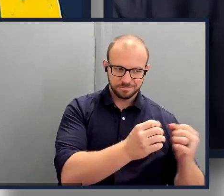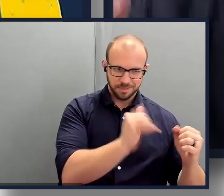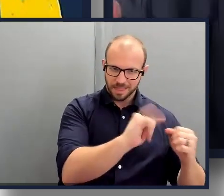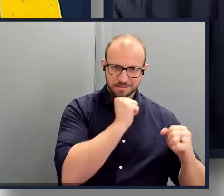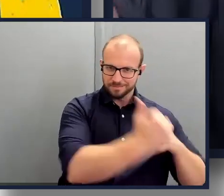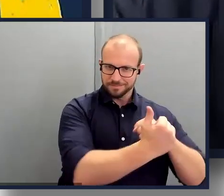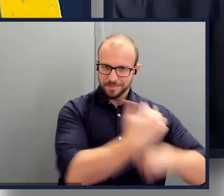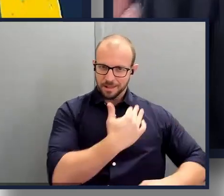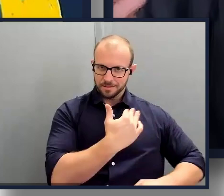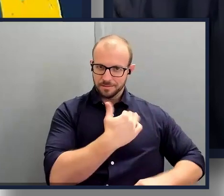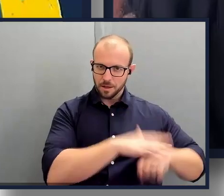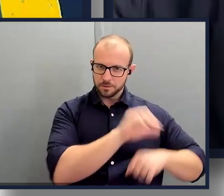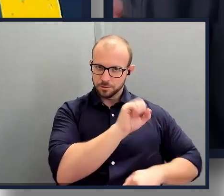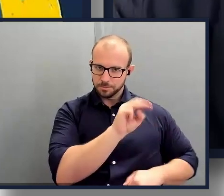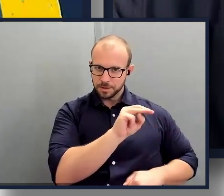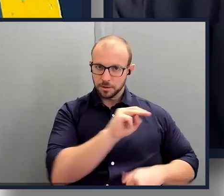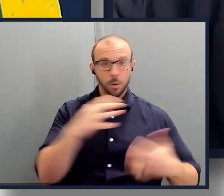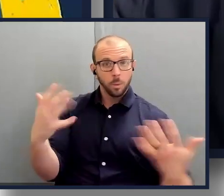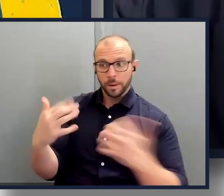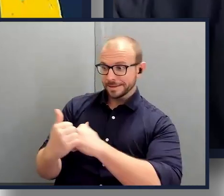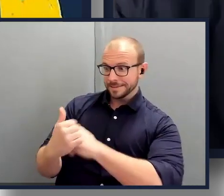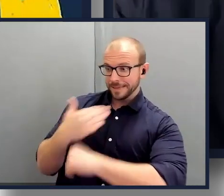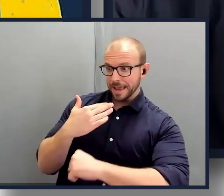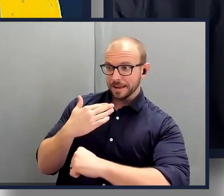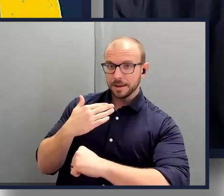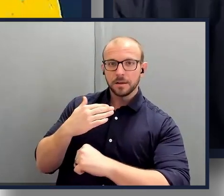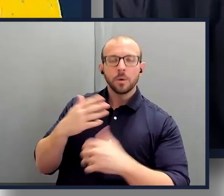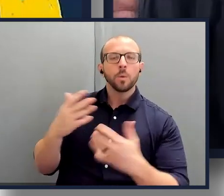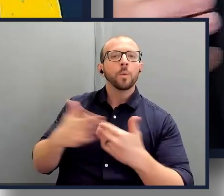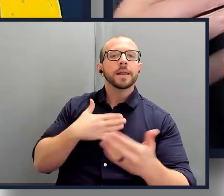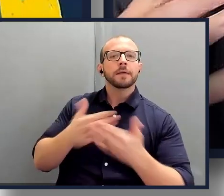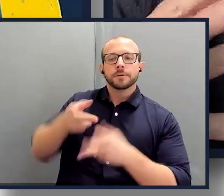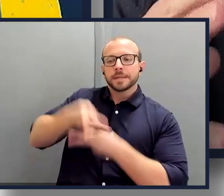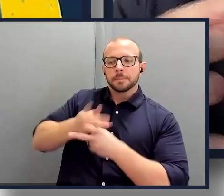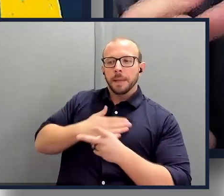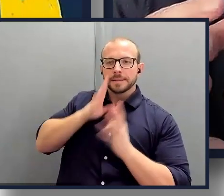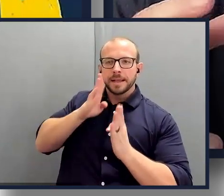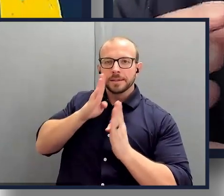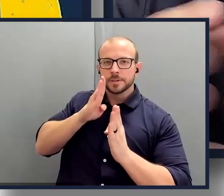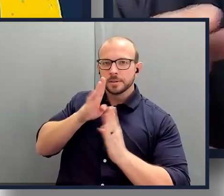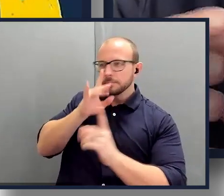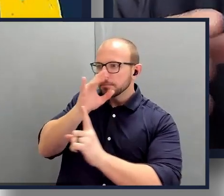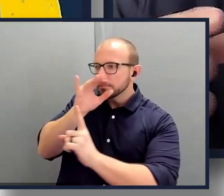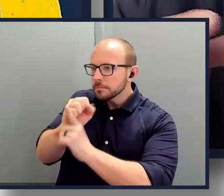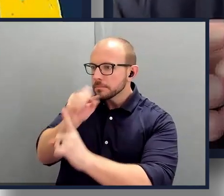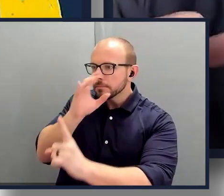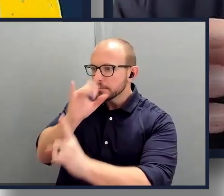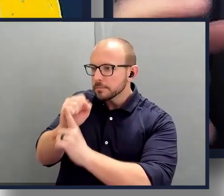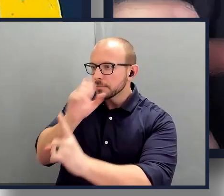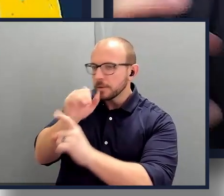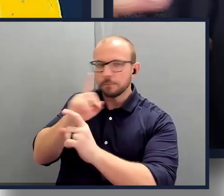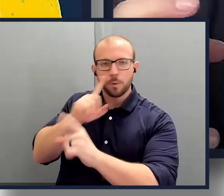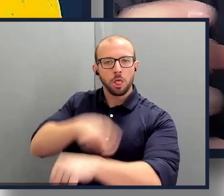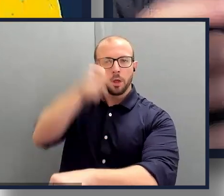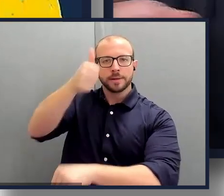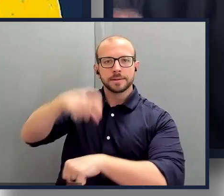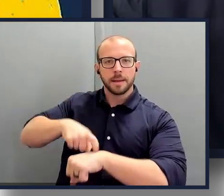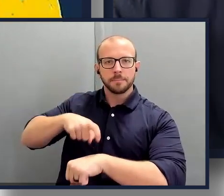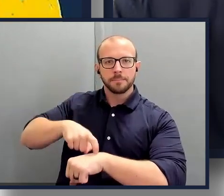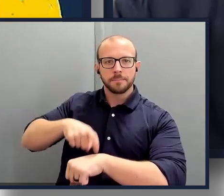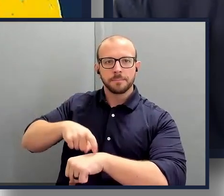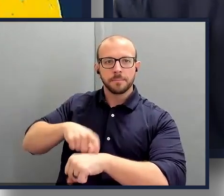it thinks is going to hold your attention for the longest possible time. Then we're basically becoming